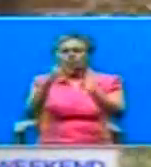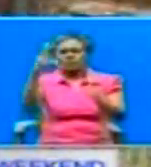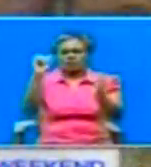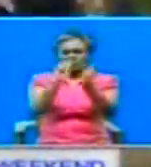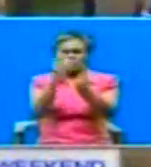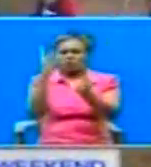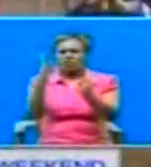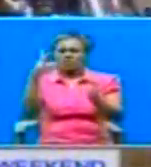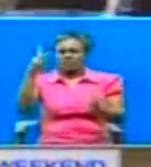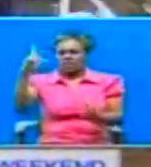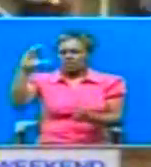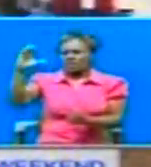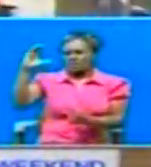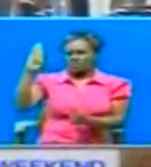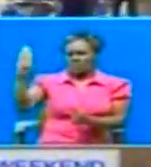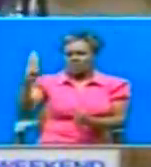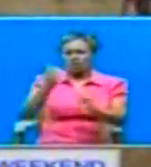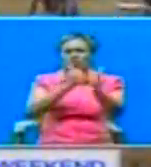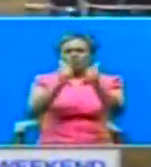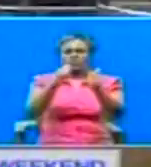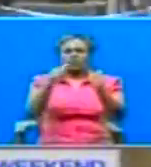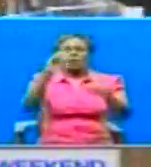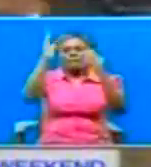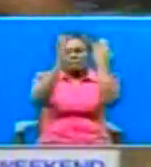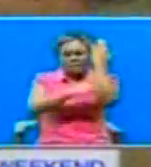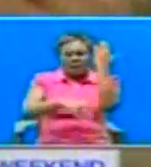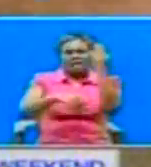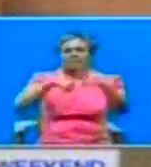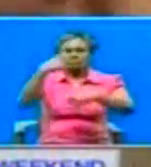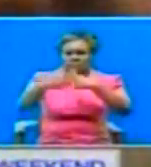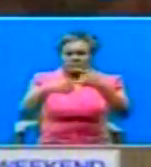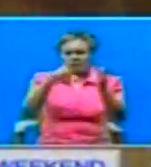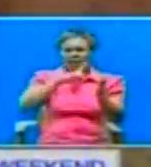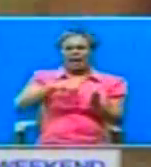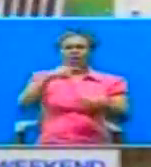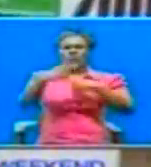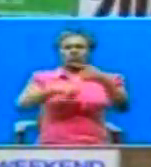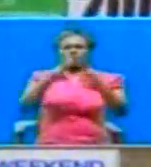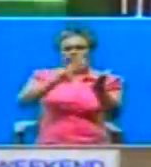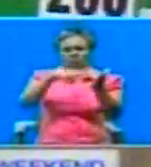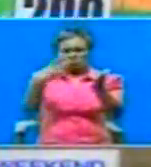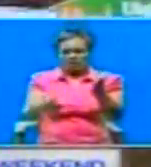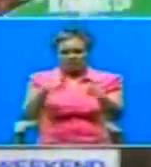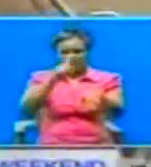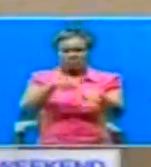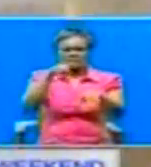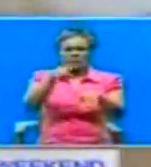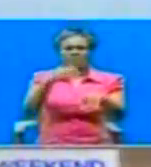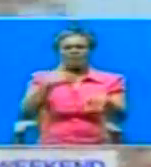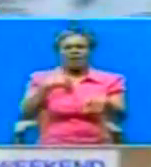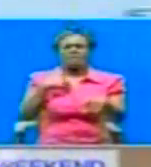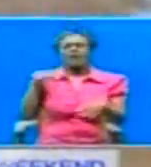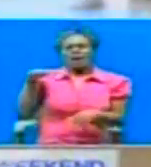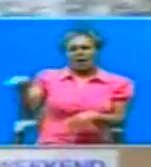2014 KCB National Rally Championship. Kavanas' bad luck continues as he failed to finish the fifth consecutive rally since his Porton made the rally